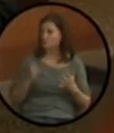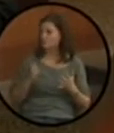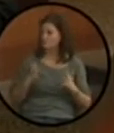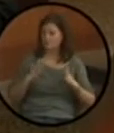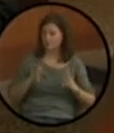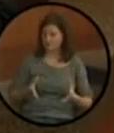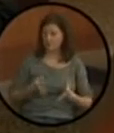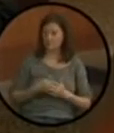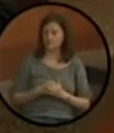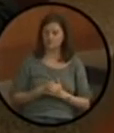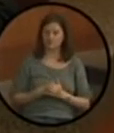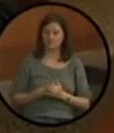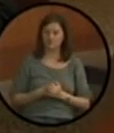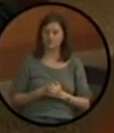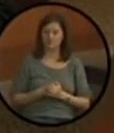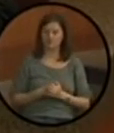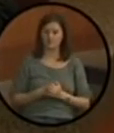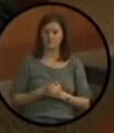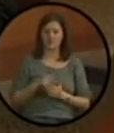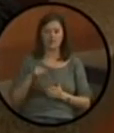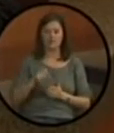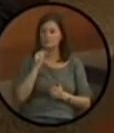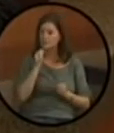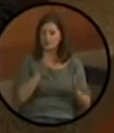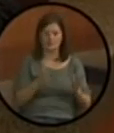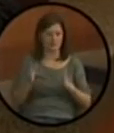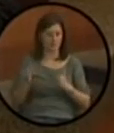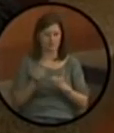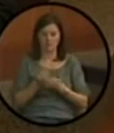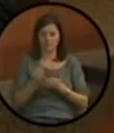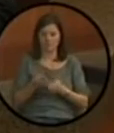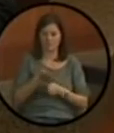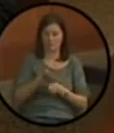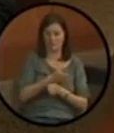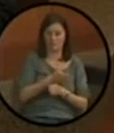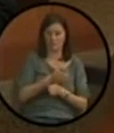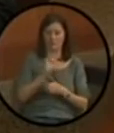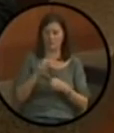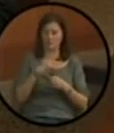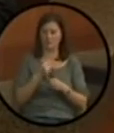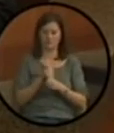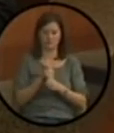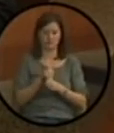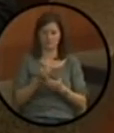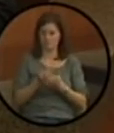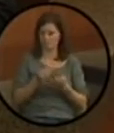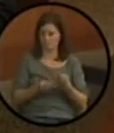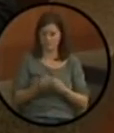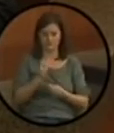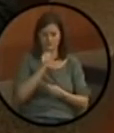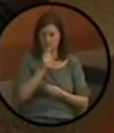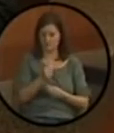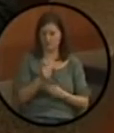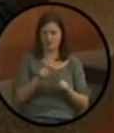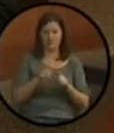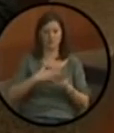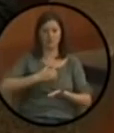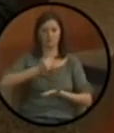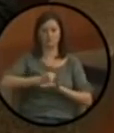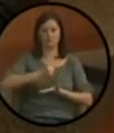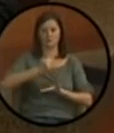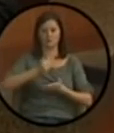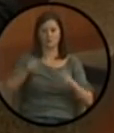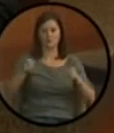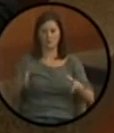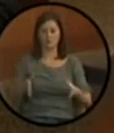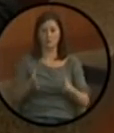is something we didn't plan on buying before the budget year. And it was something that my accreditation manager asked